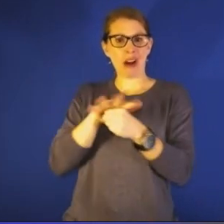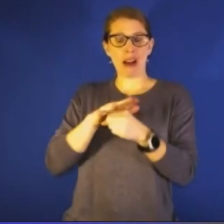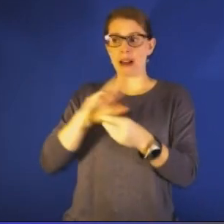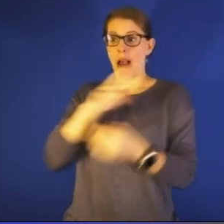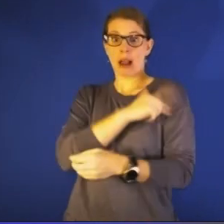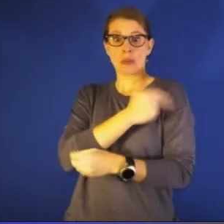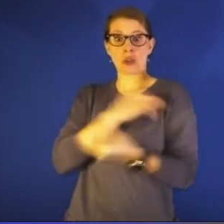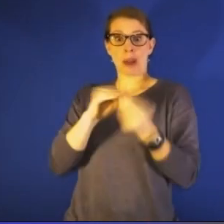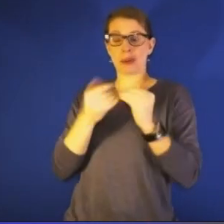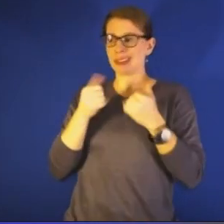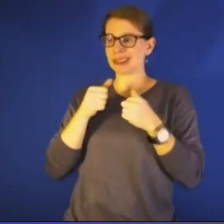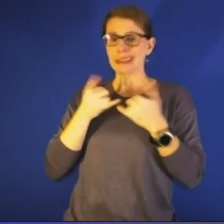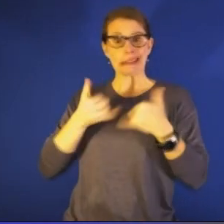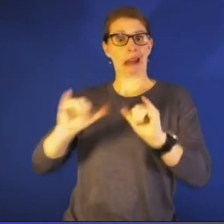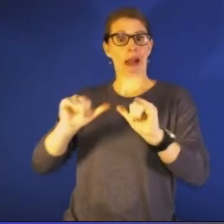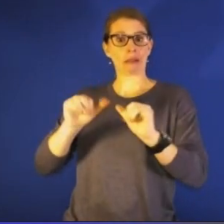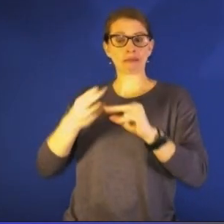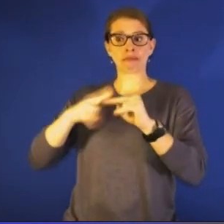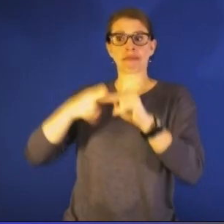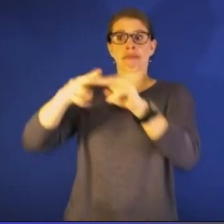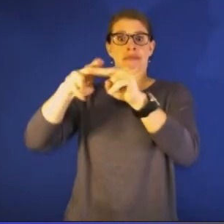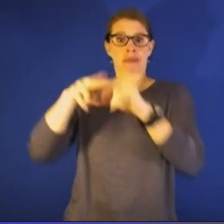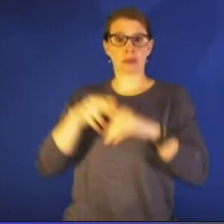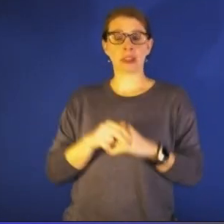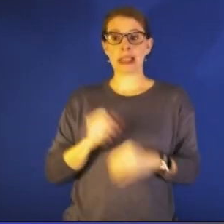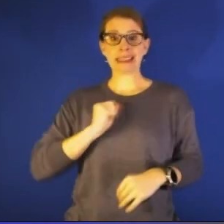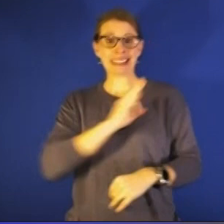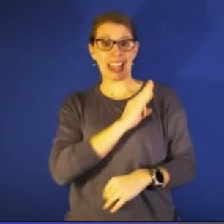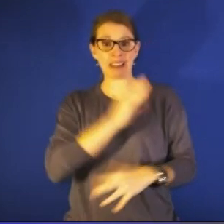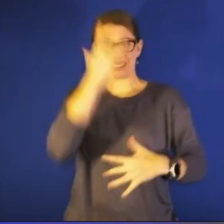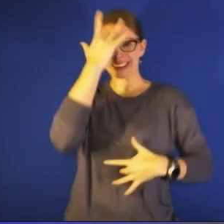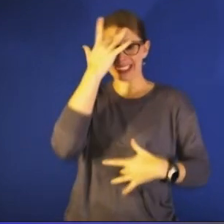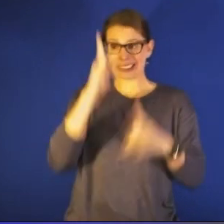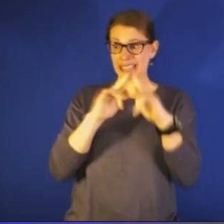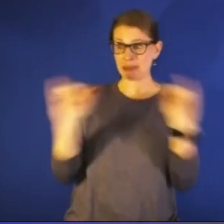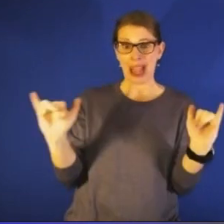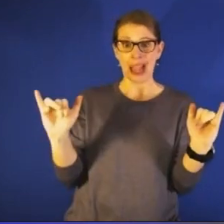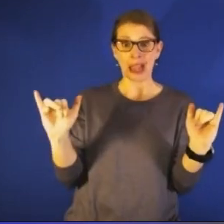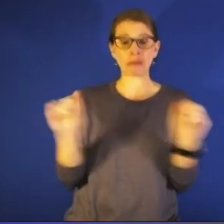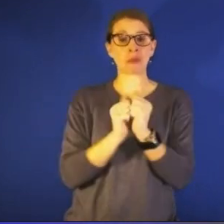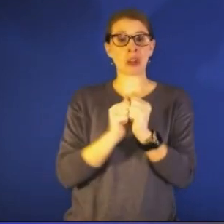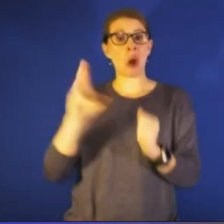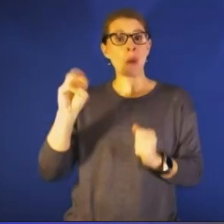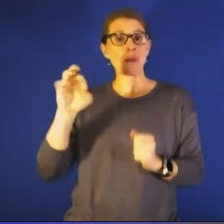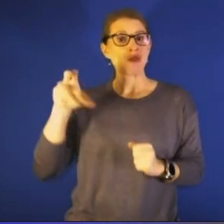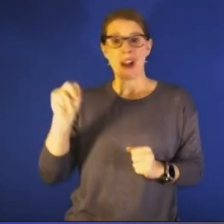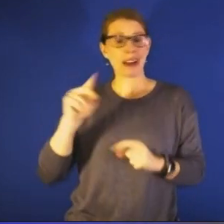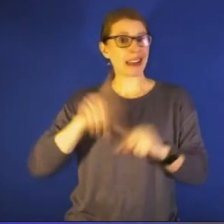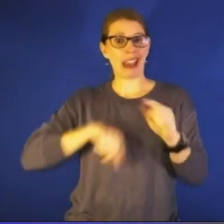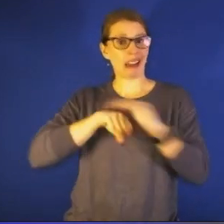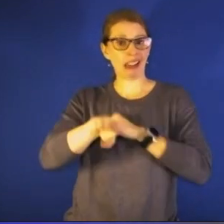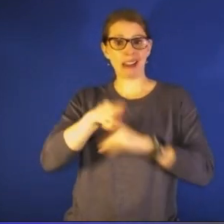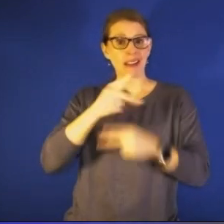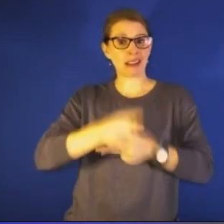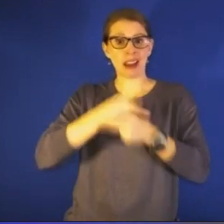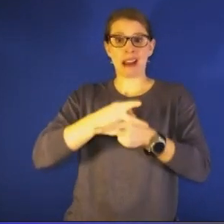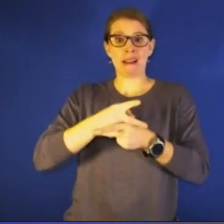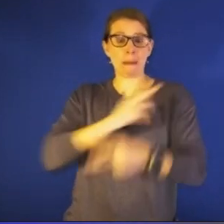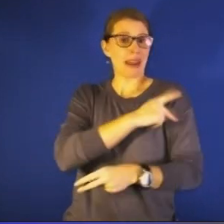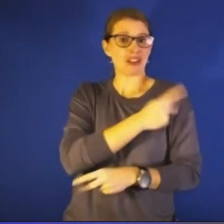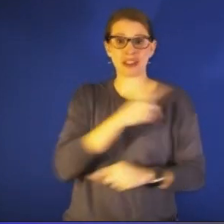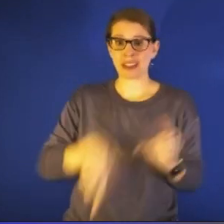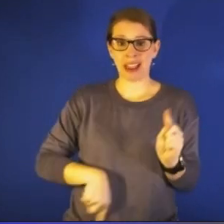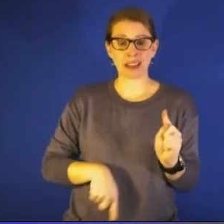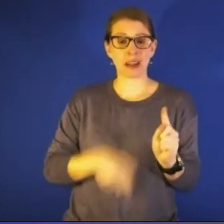it is because so many folks, so many staff are sick with Omicron that they can't come in to take care of patients. And so it's a double